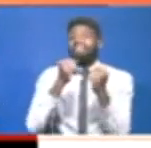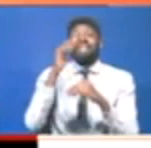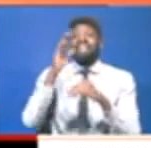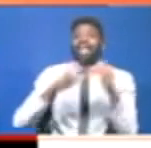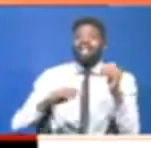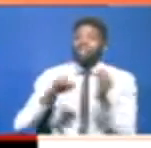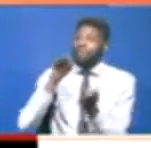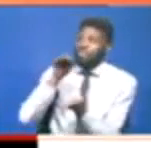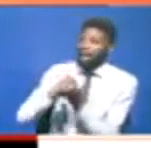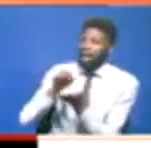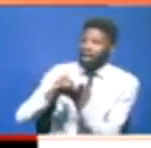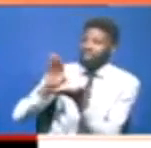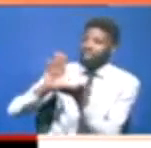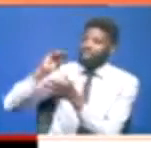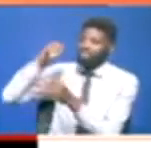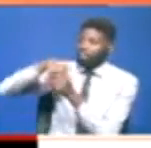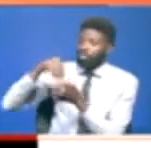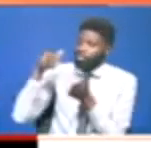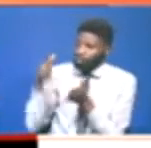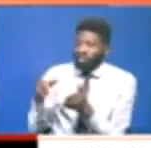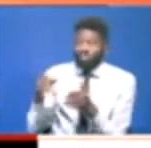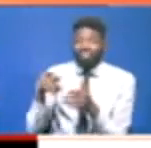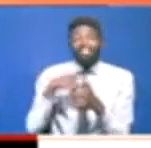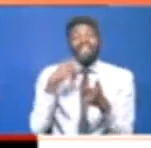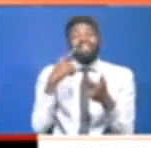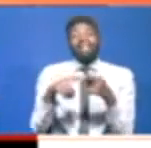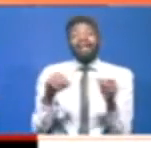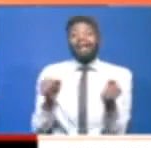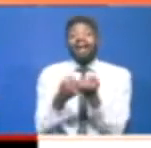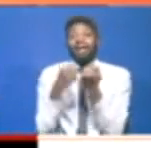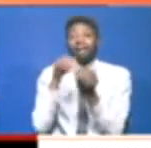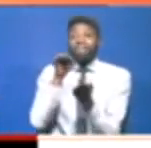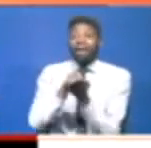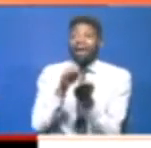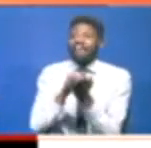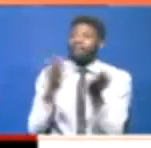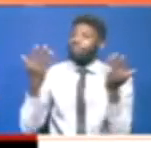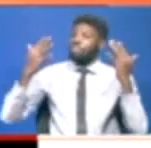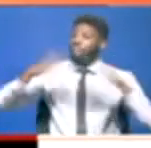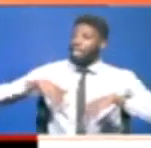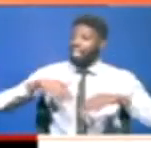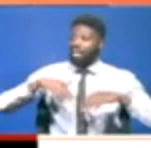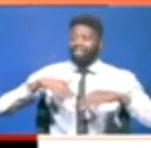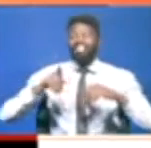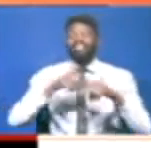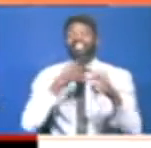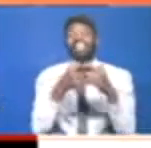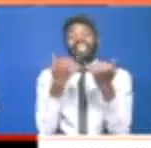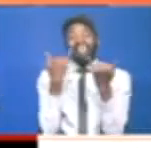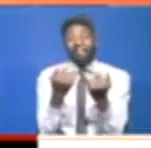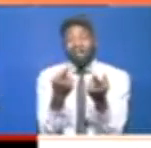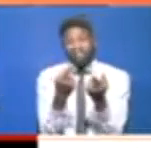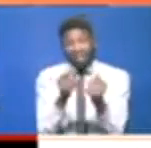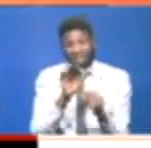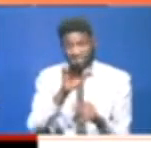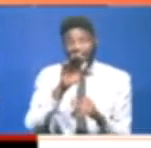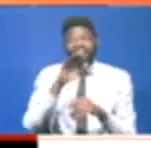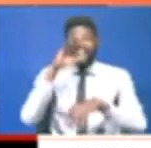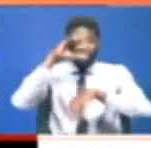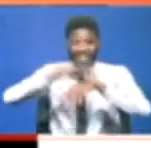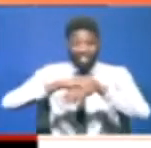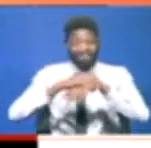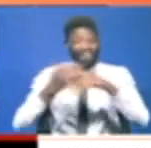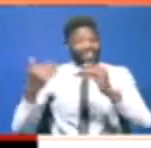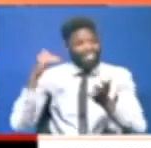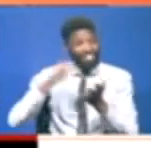today and the bank collapses or faces financial challenges, you find that now getting your money becomes a very big